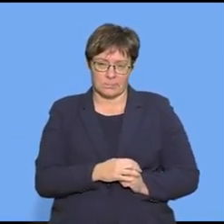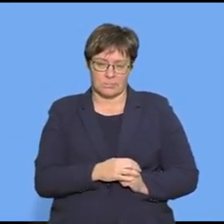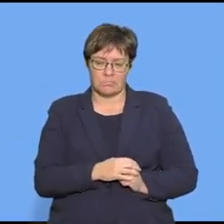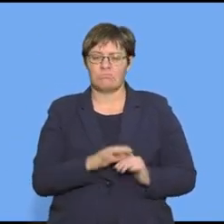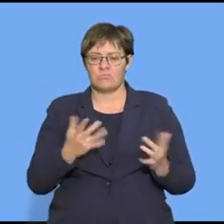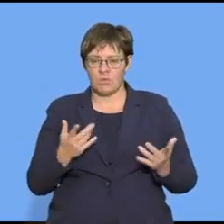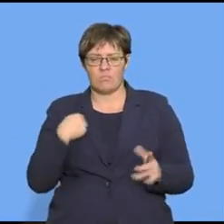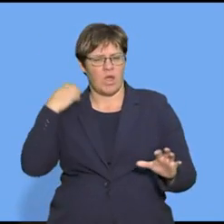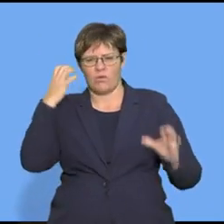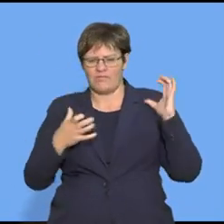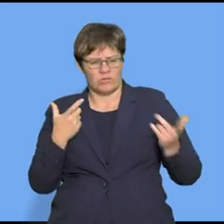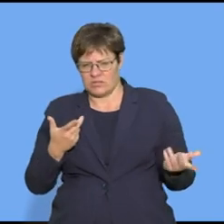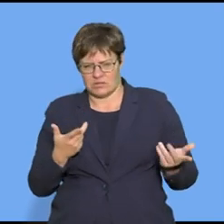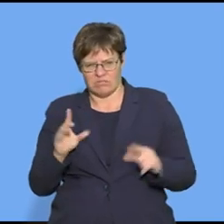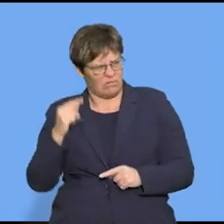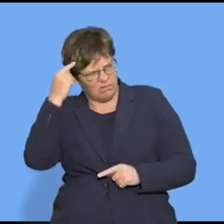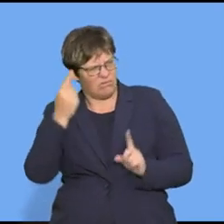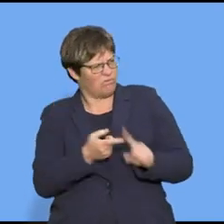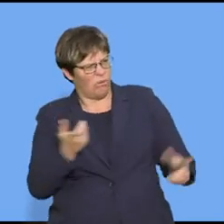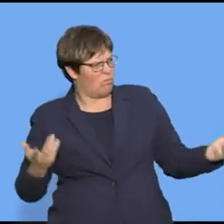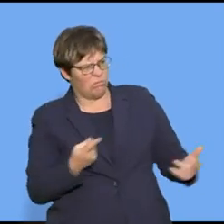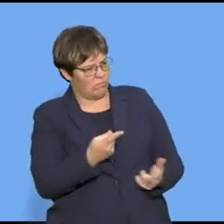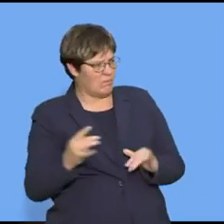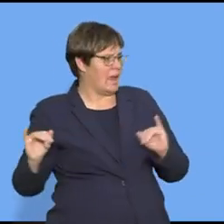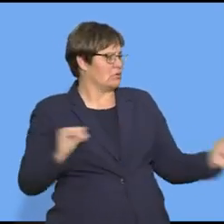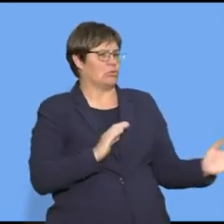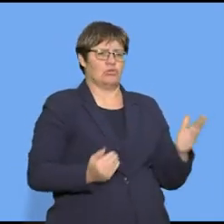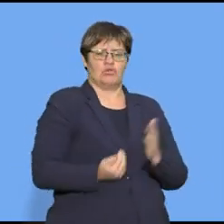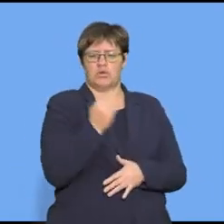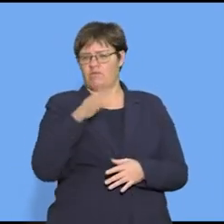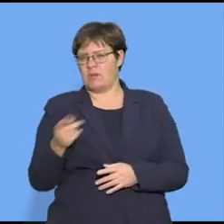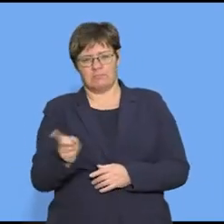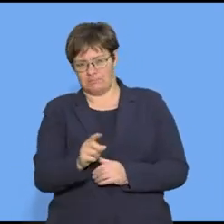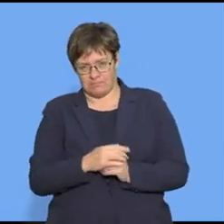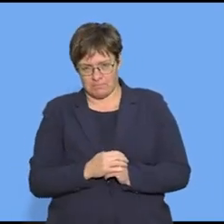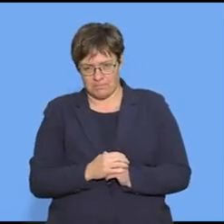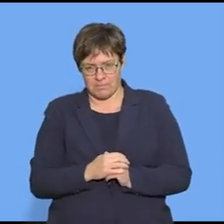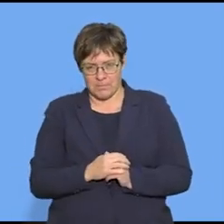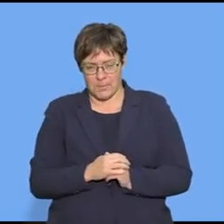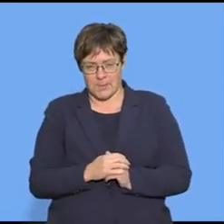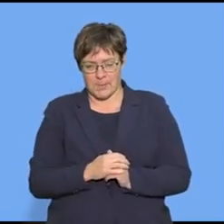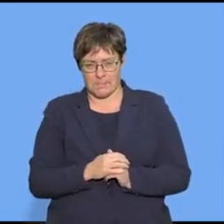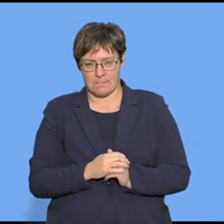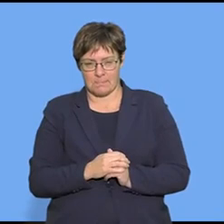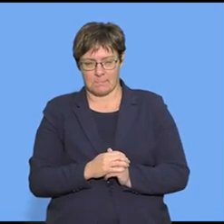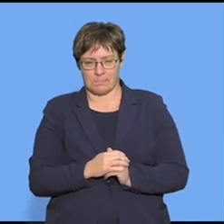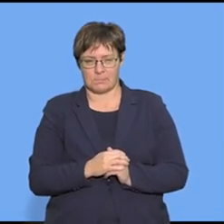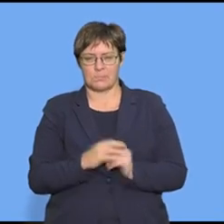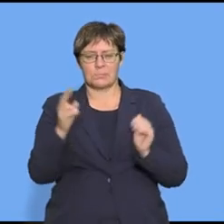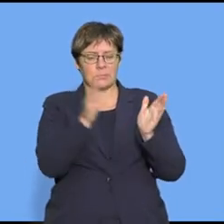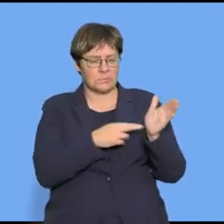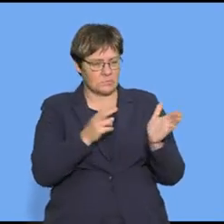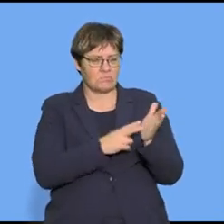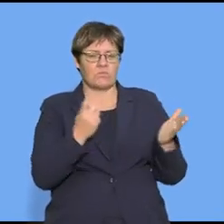just so that I don't confuse people and you think I've introduced a new formula. And then just remember to always label